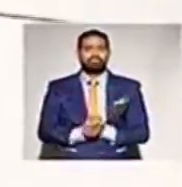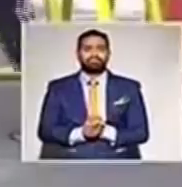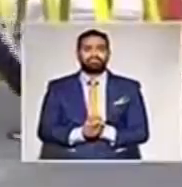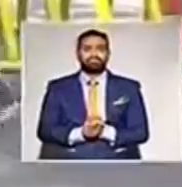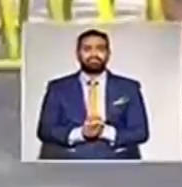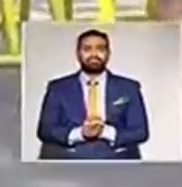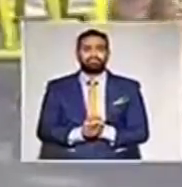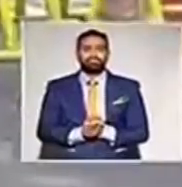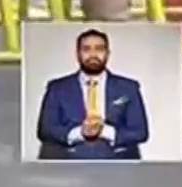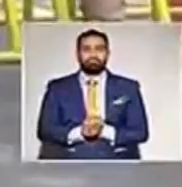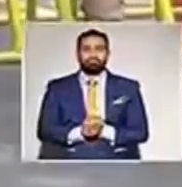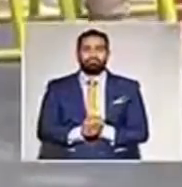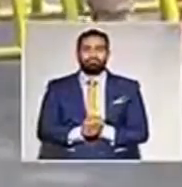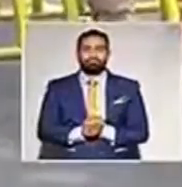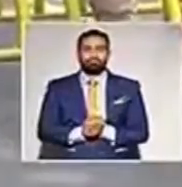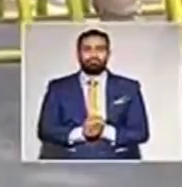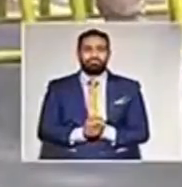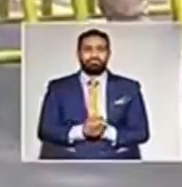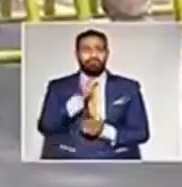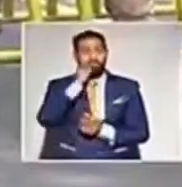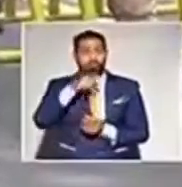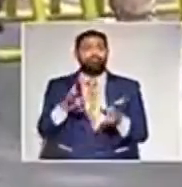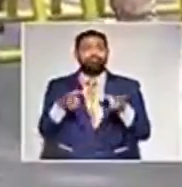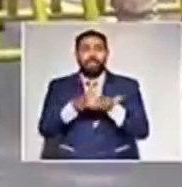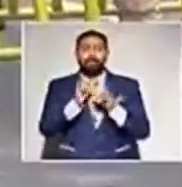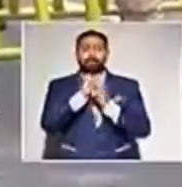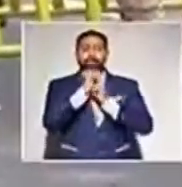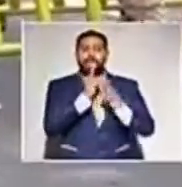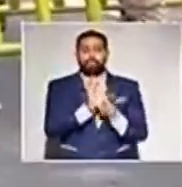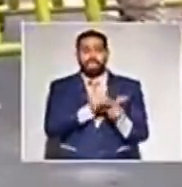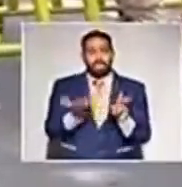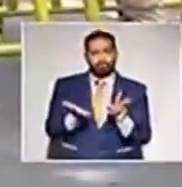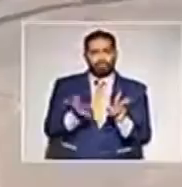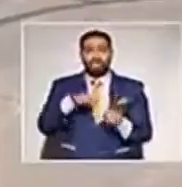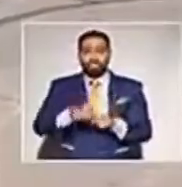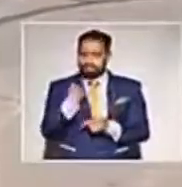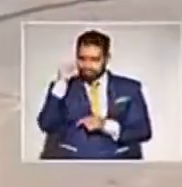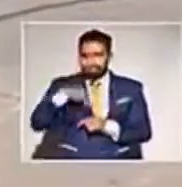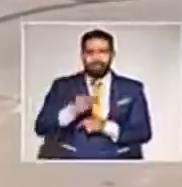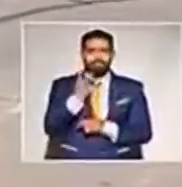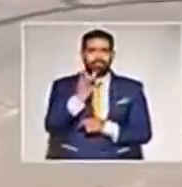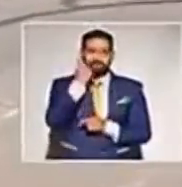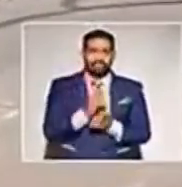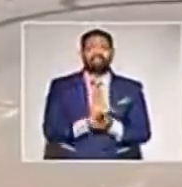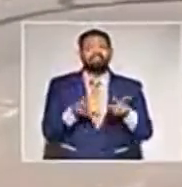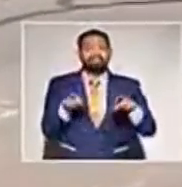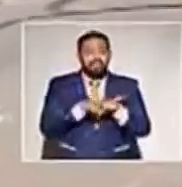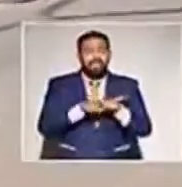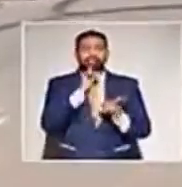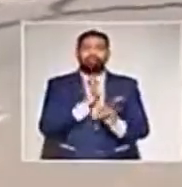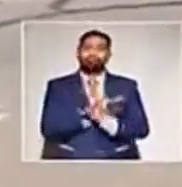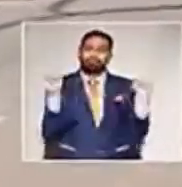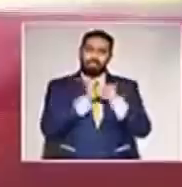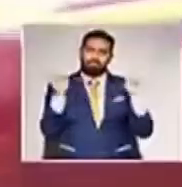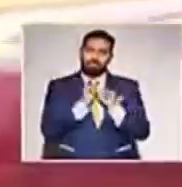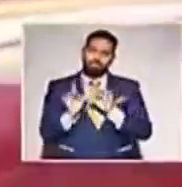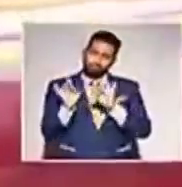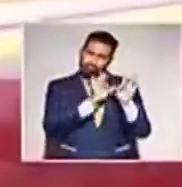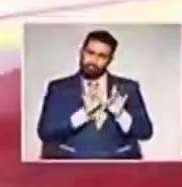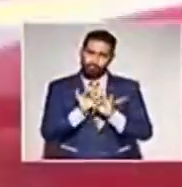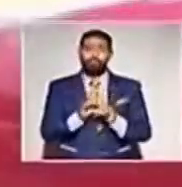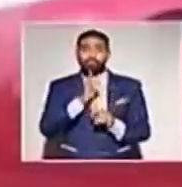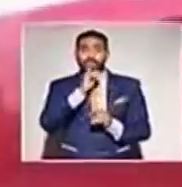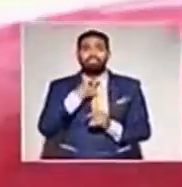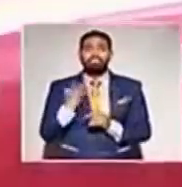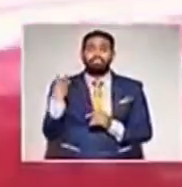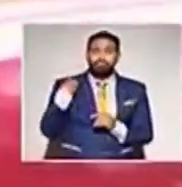Crowds gathered outside Parliament for the second day today as part of a wave of protests in the country. Security was tightened at the main entry road to